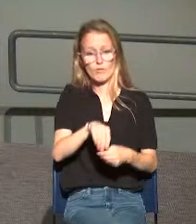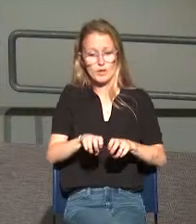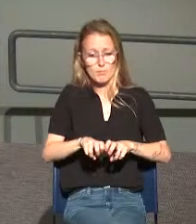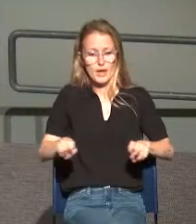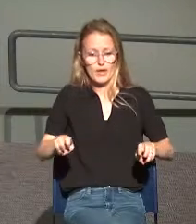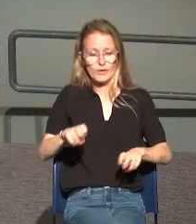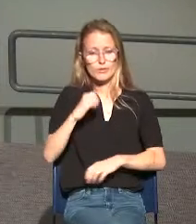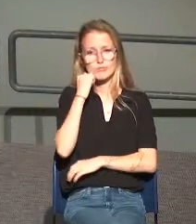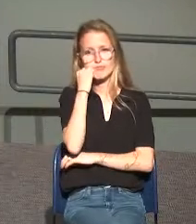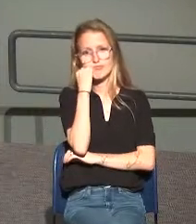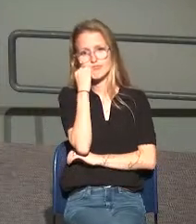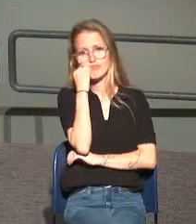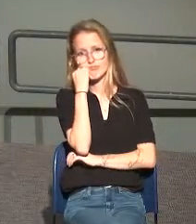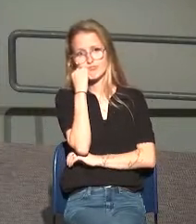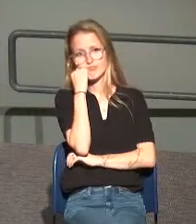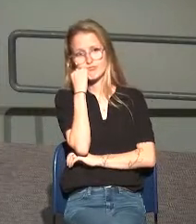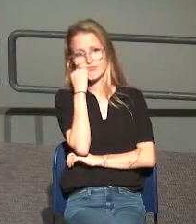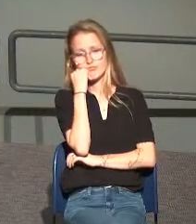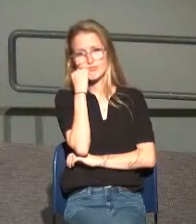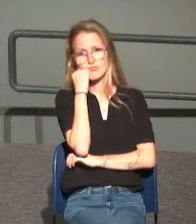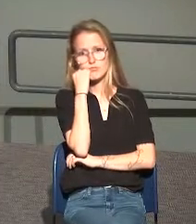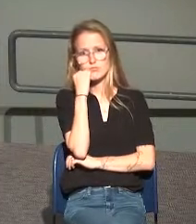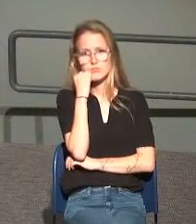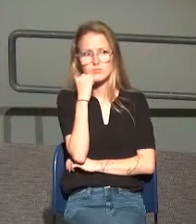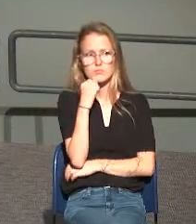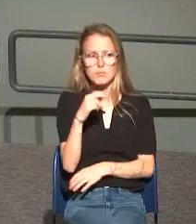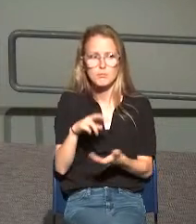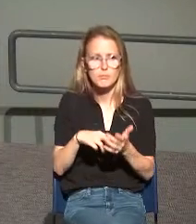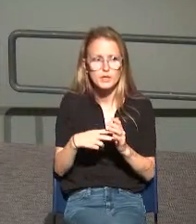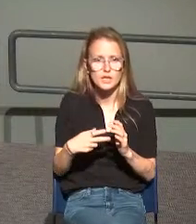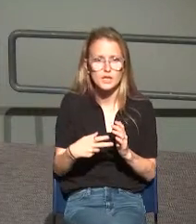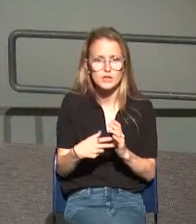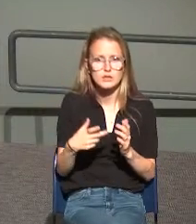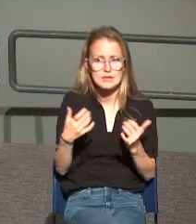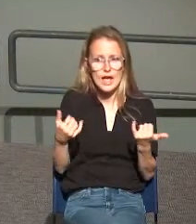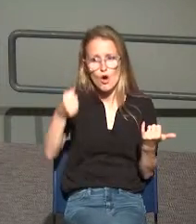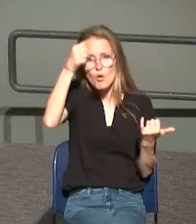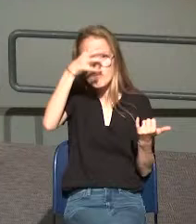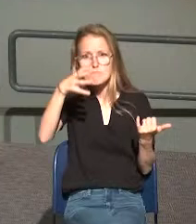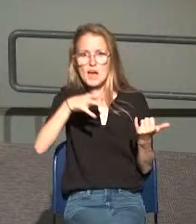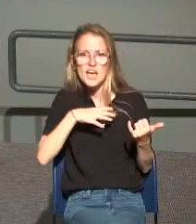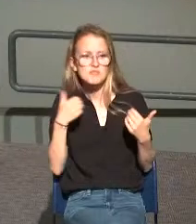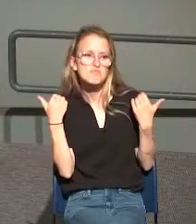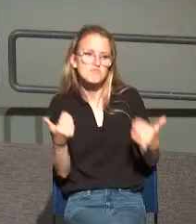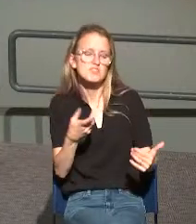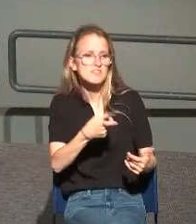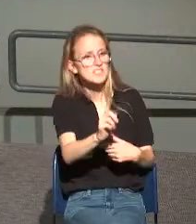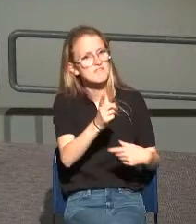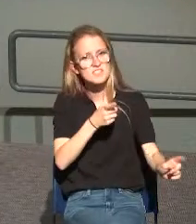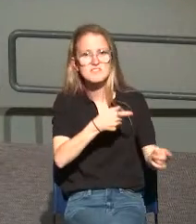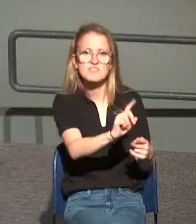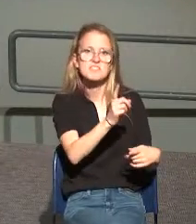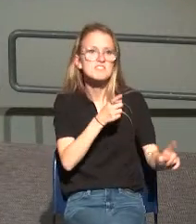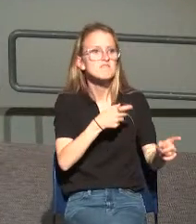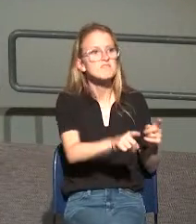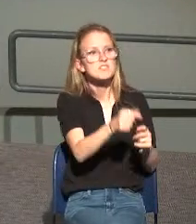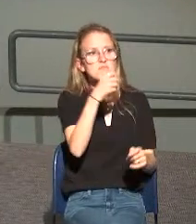gave tacit permission to just treat these women abominably. And for the rest of the conference,